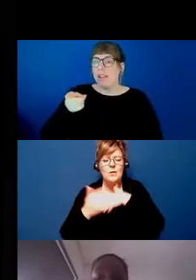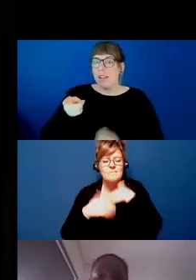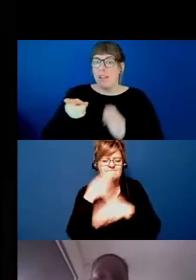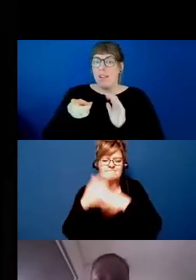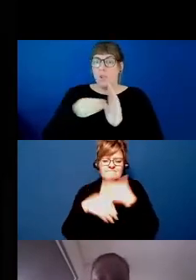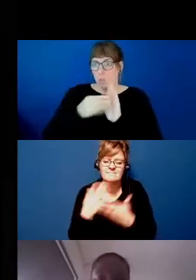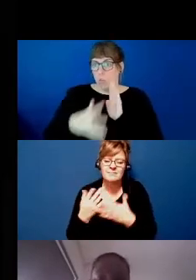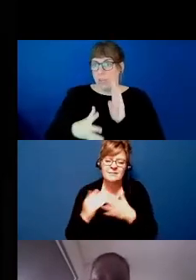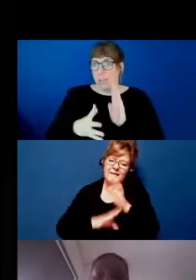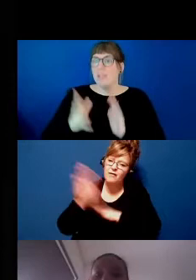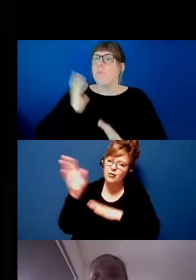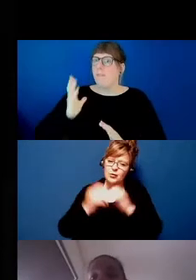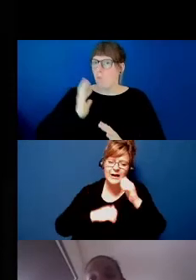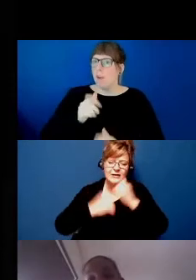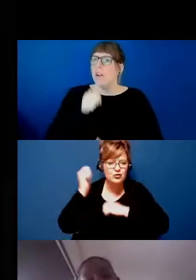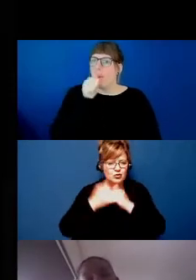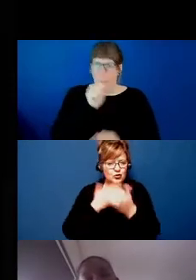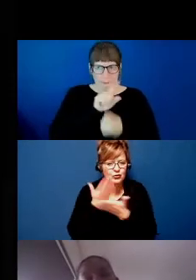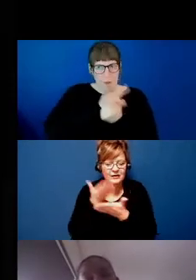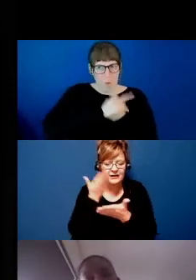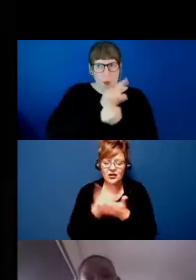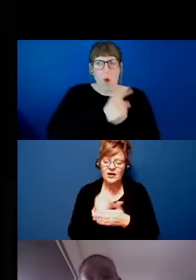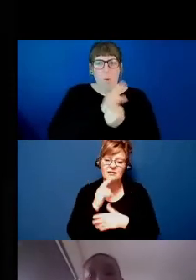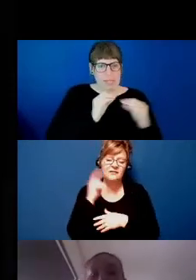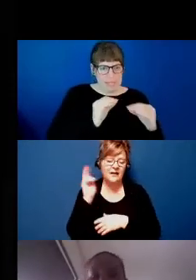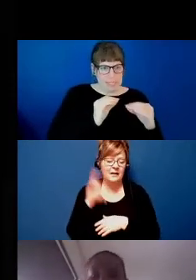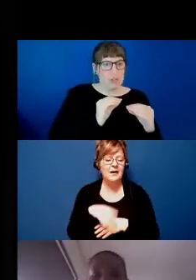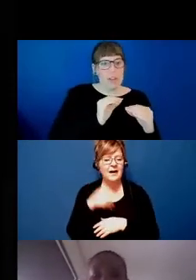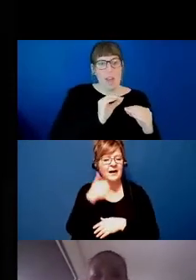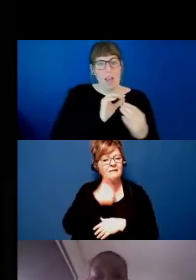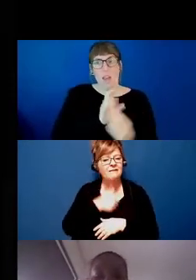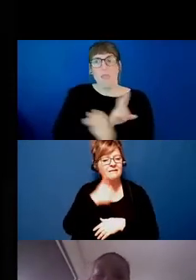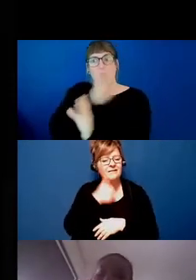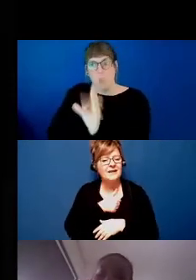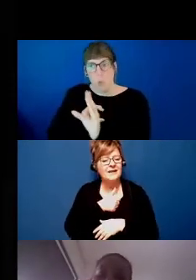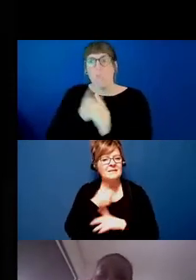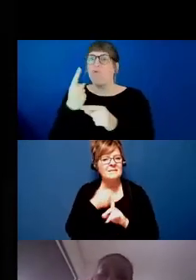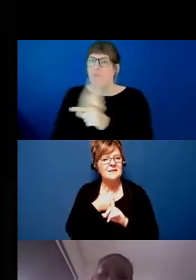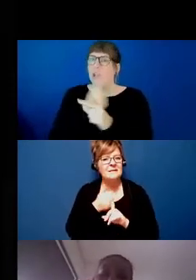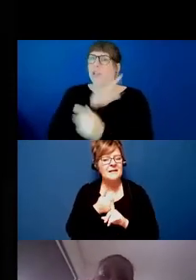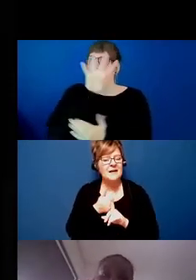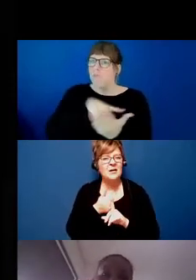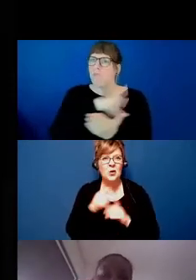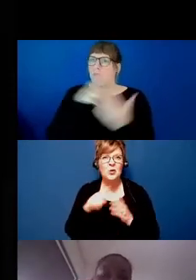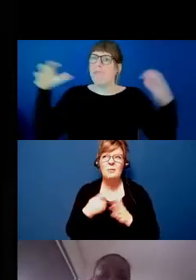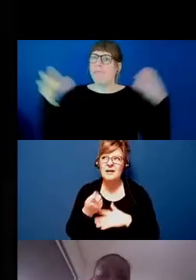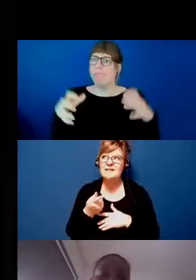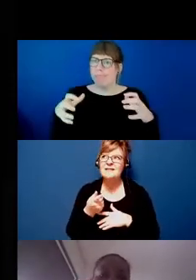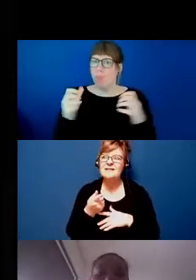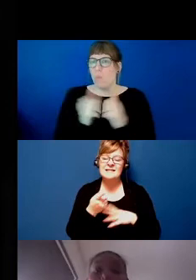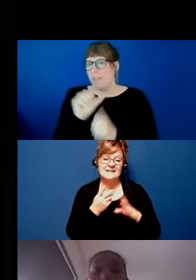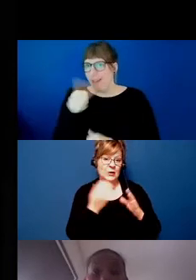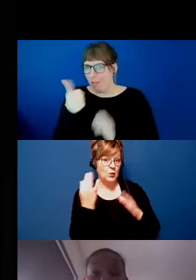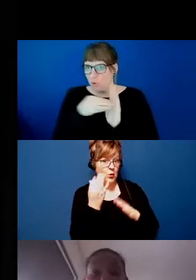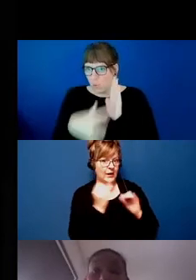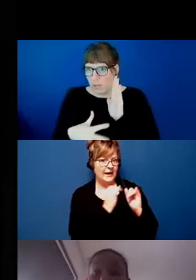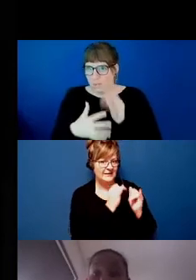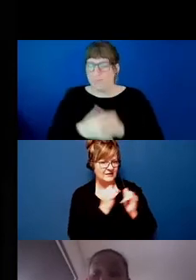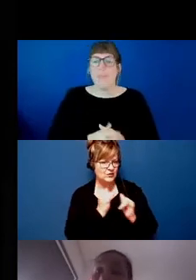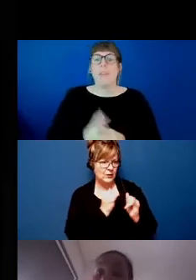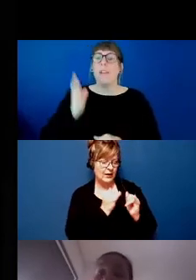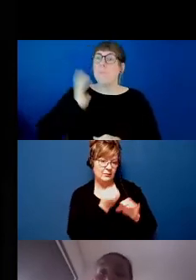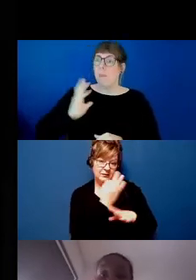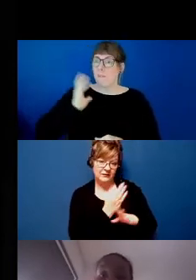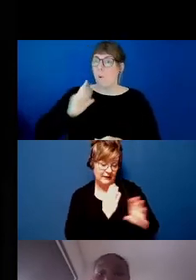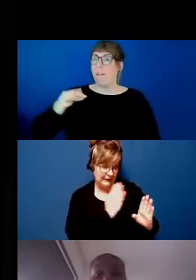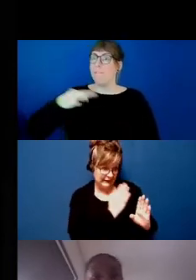started teaching privately, and then eventually we integrated her into our regular stream classes. First with a volunteer in the